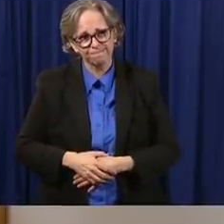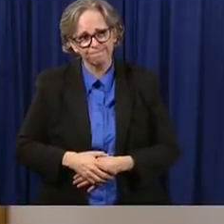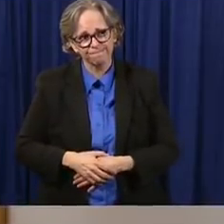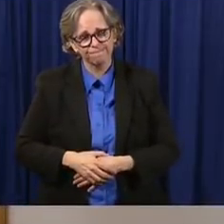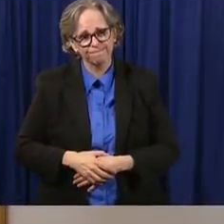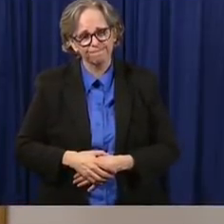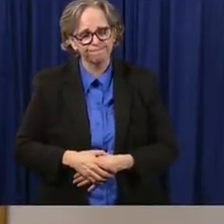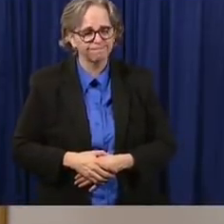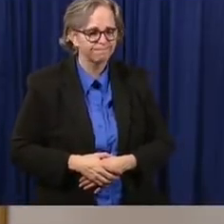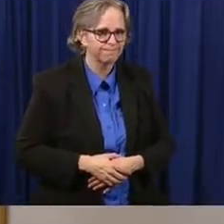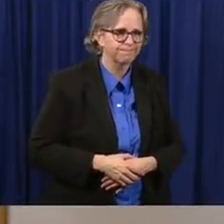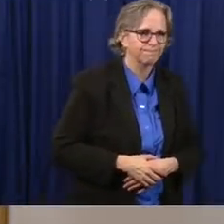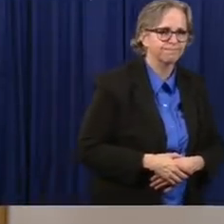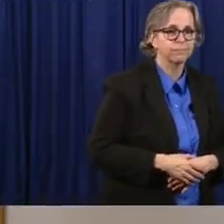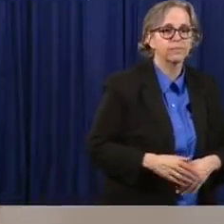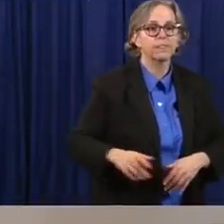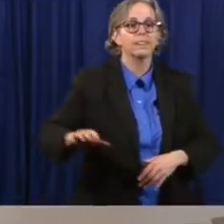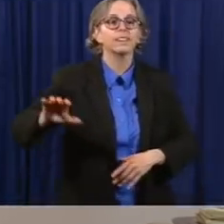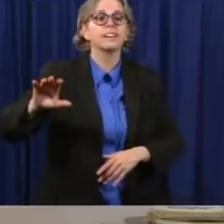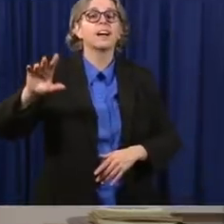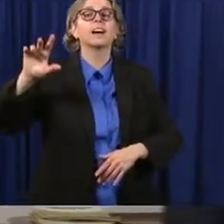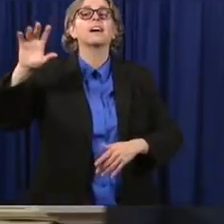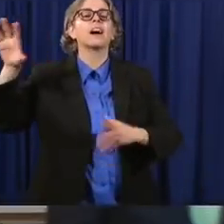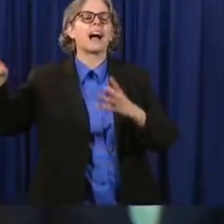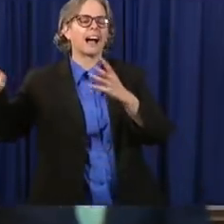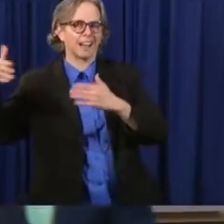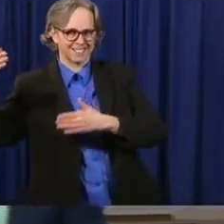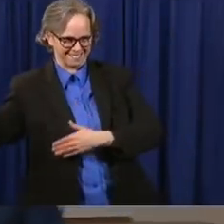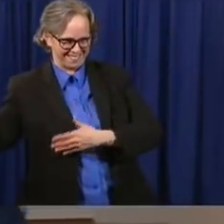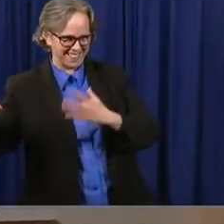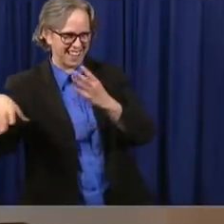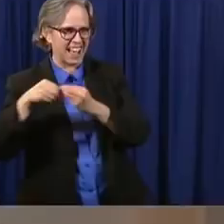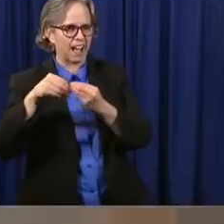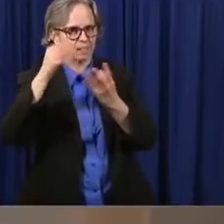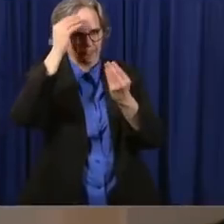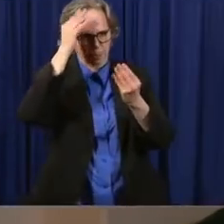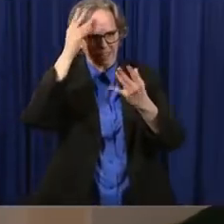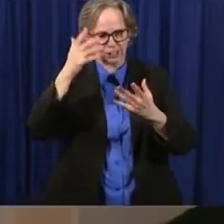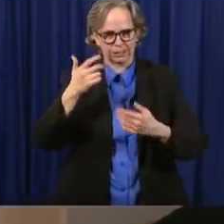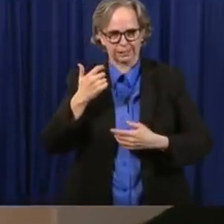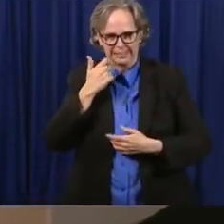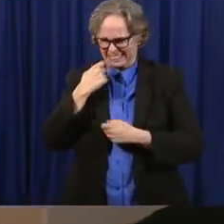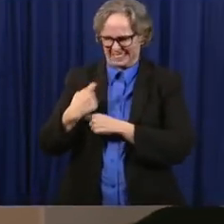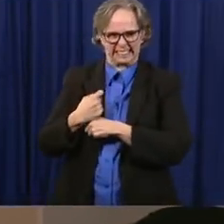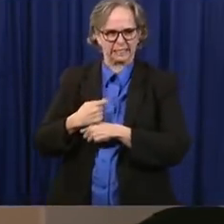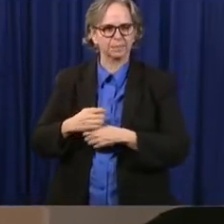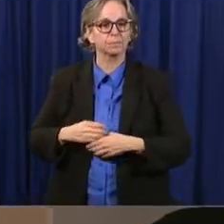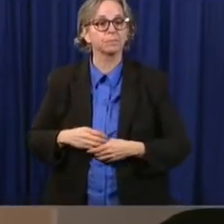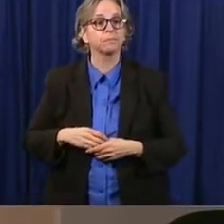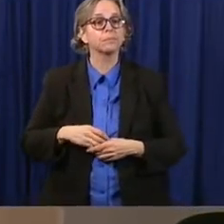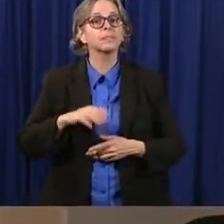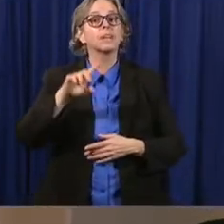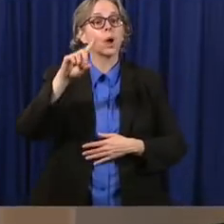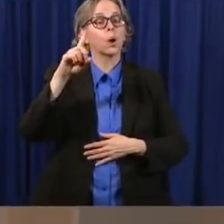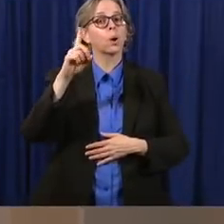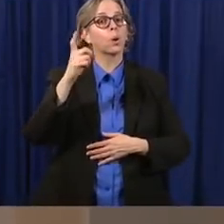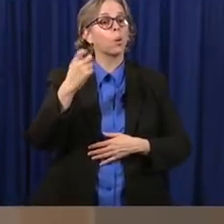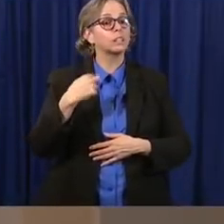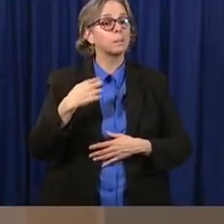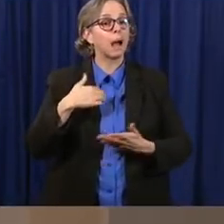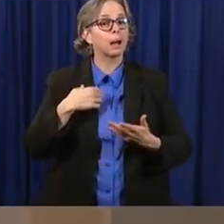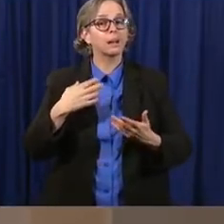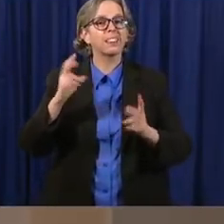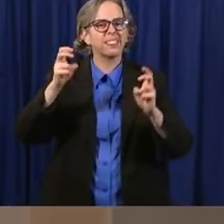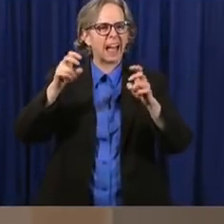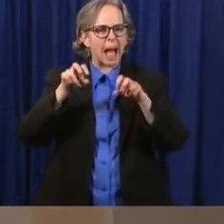I have a little bit of information following up on the question about the Dispute Resolution Committee. Thankfully,